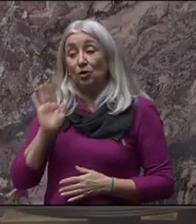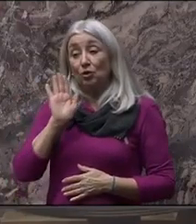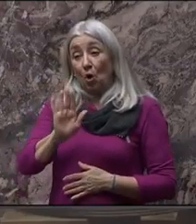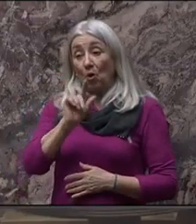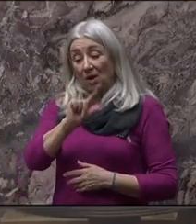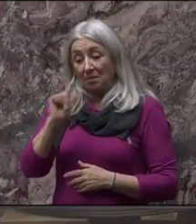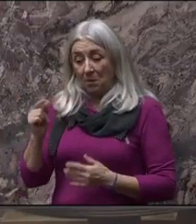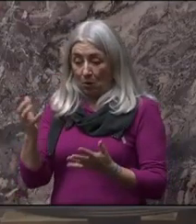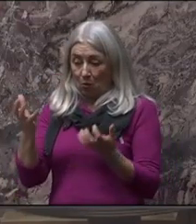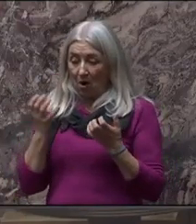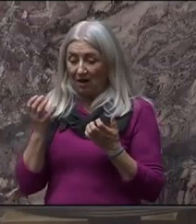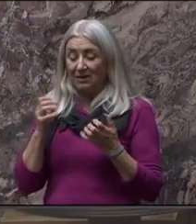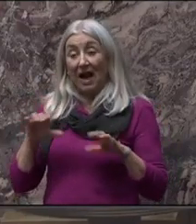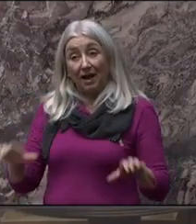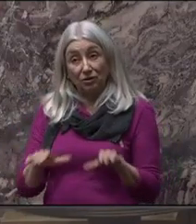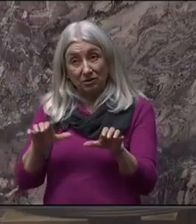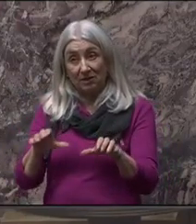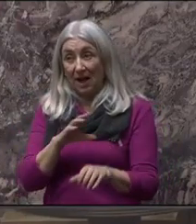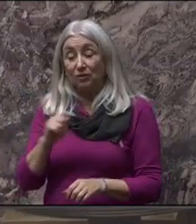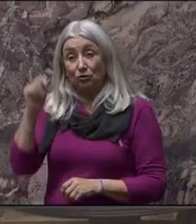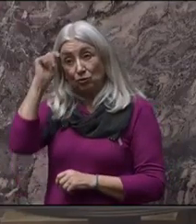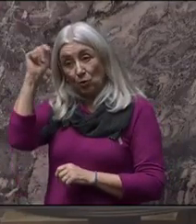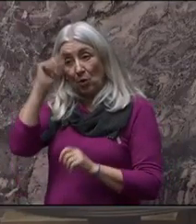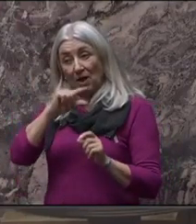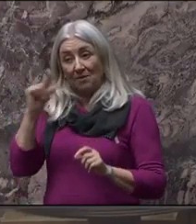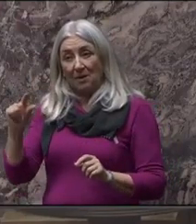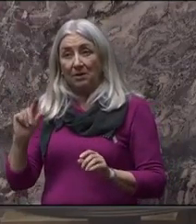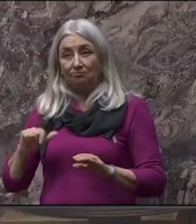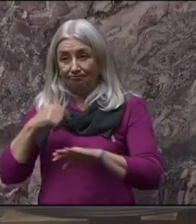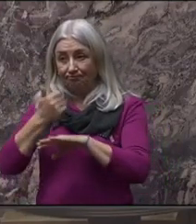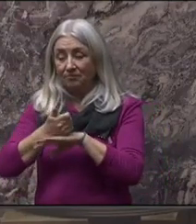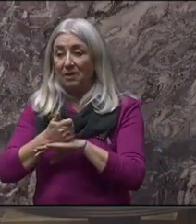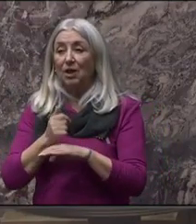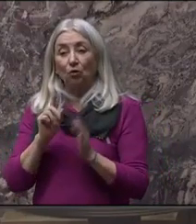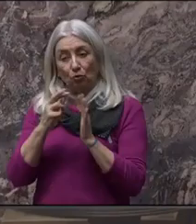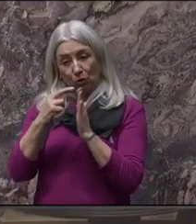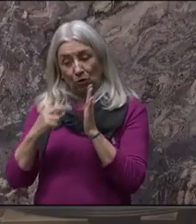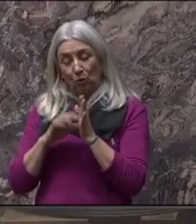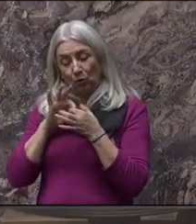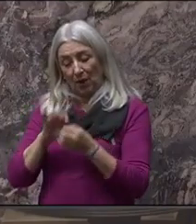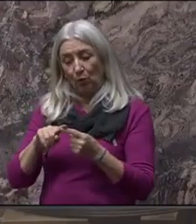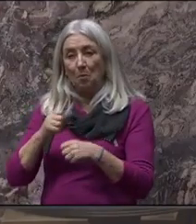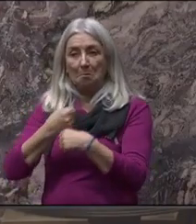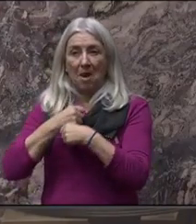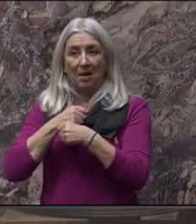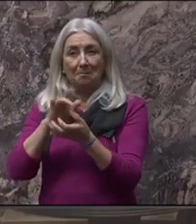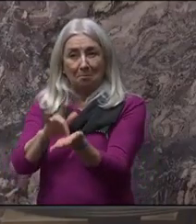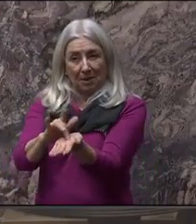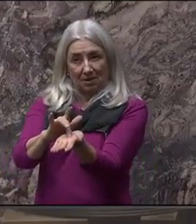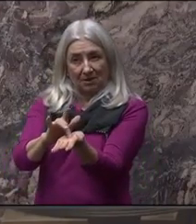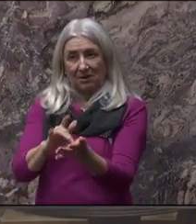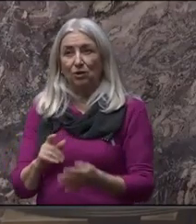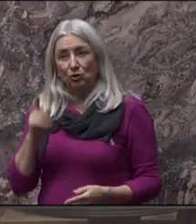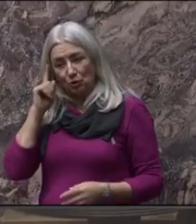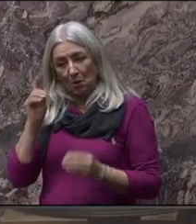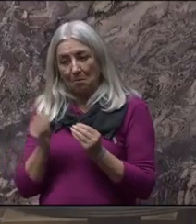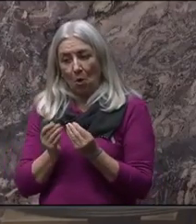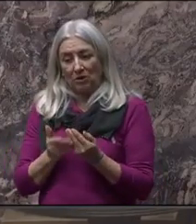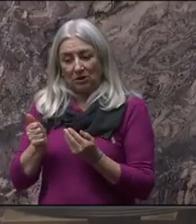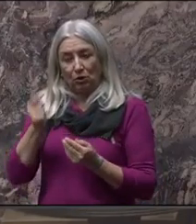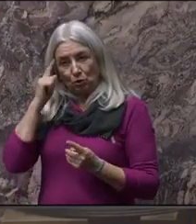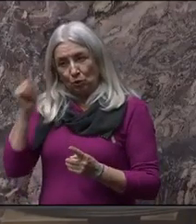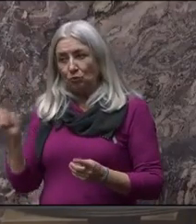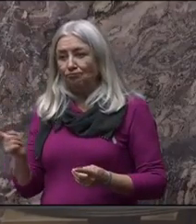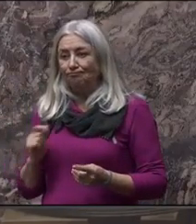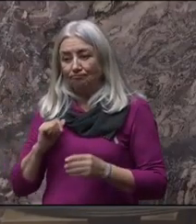action, and the Trudeau government responded by regulating pill presses, simplifying the approval process for supervised